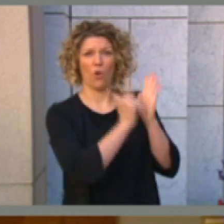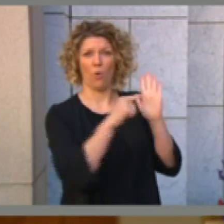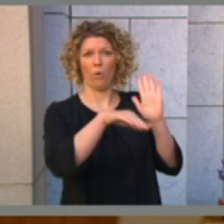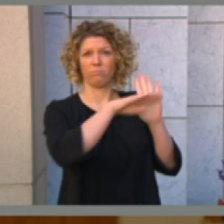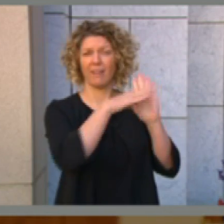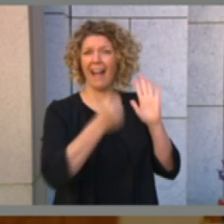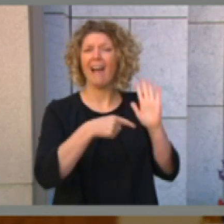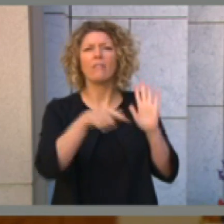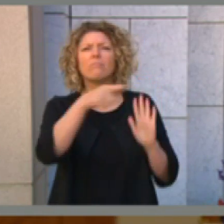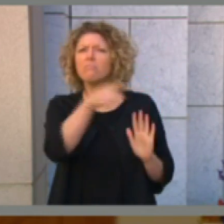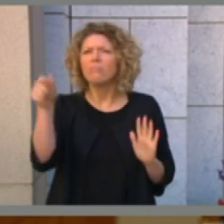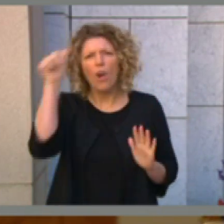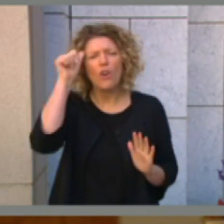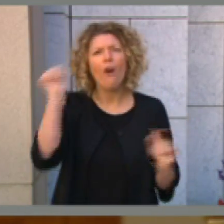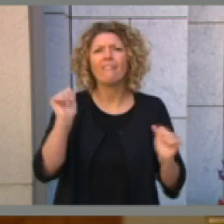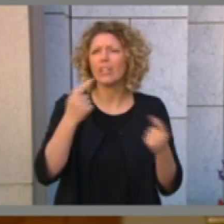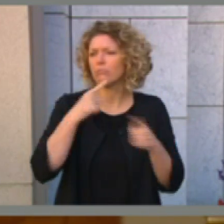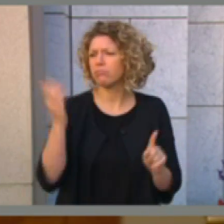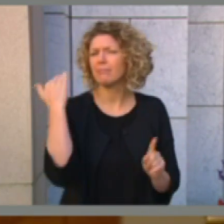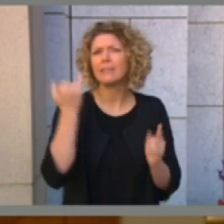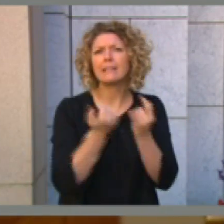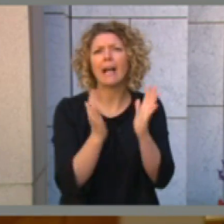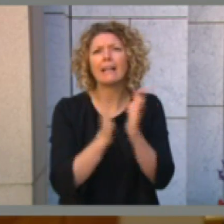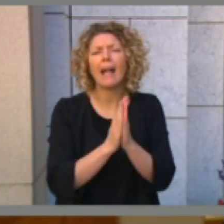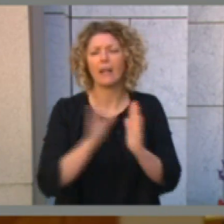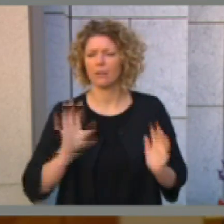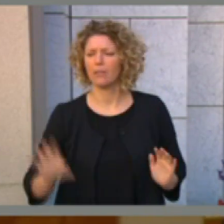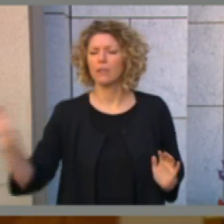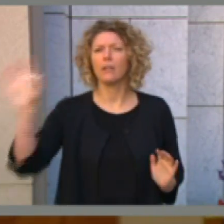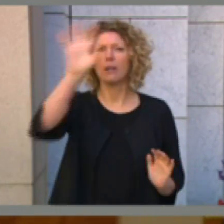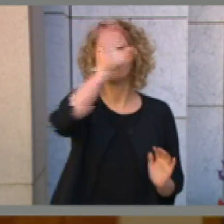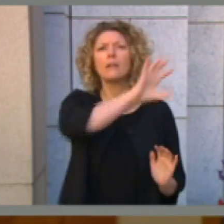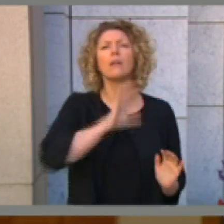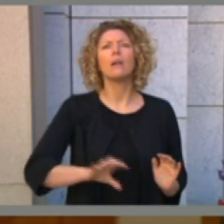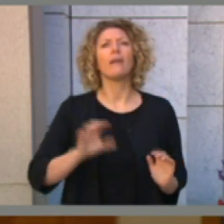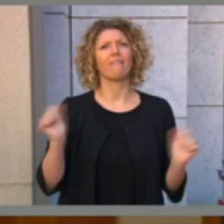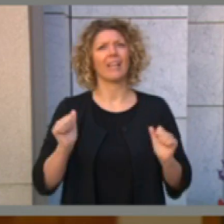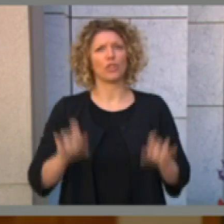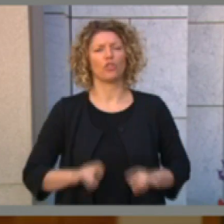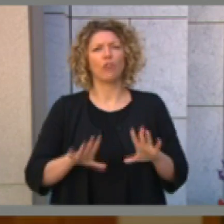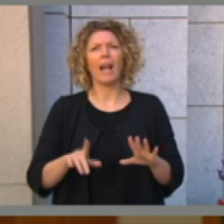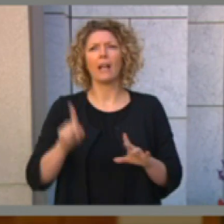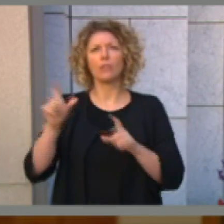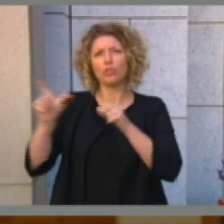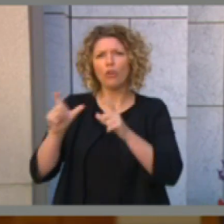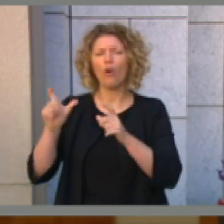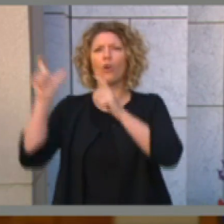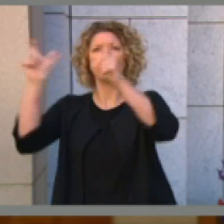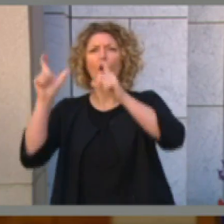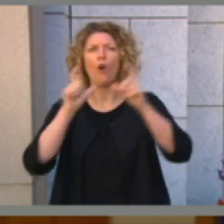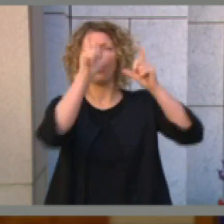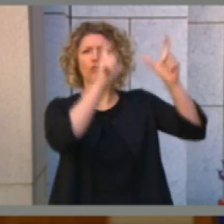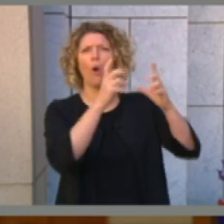already seen, as I said on Sunday, that states and territories have been enacting the similar powers that they have under their various public